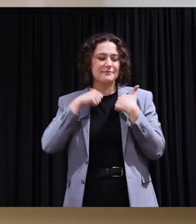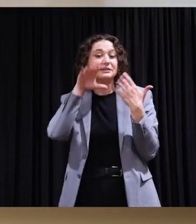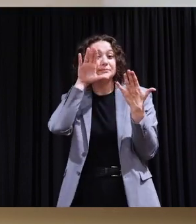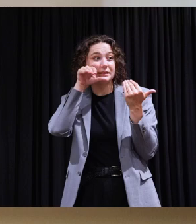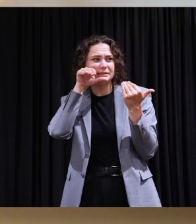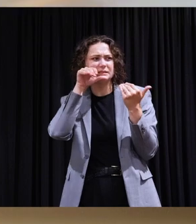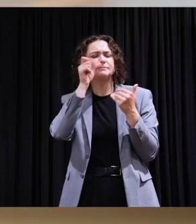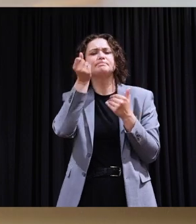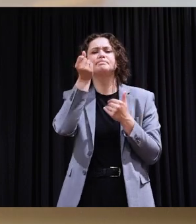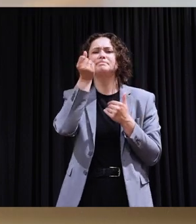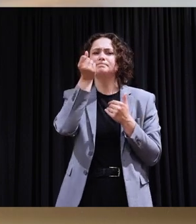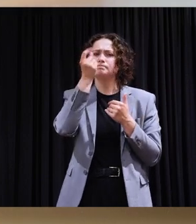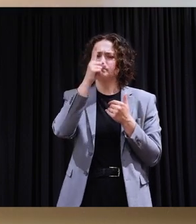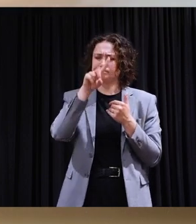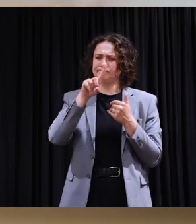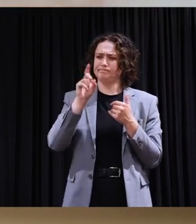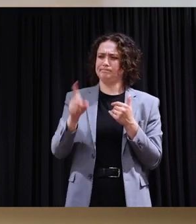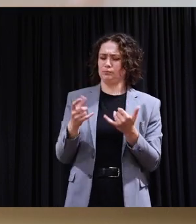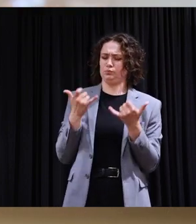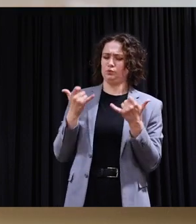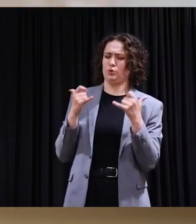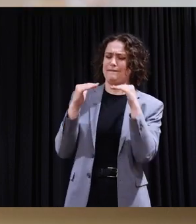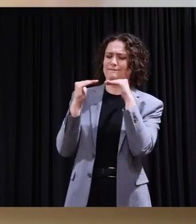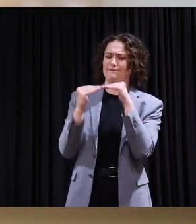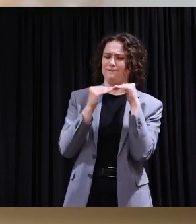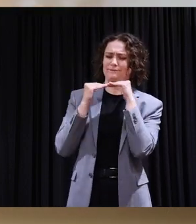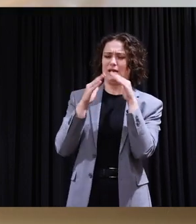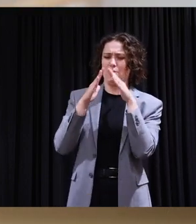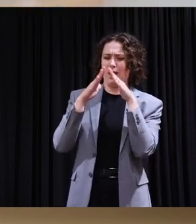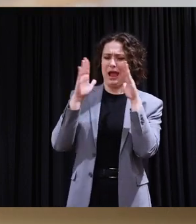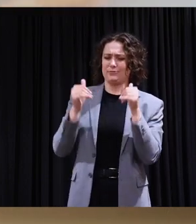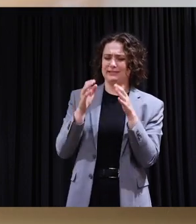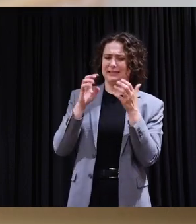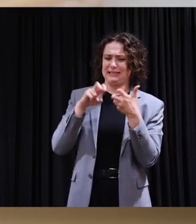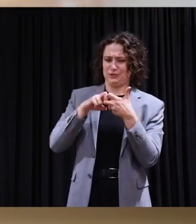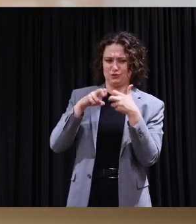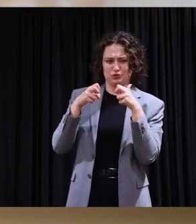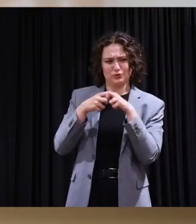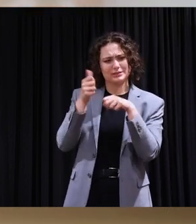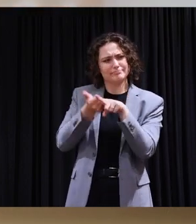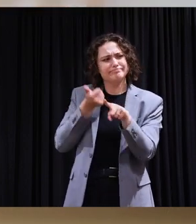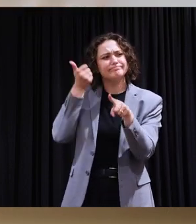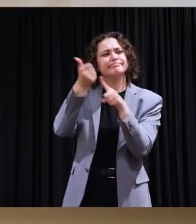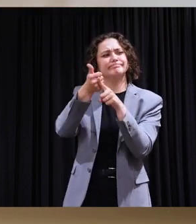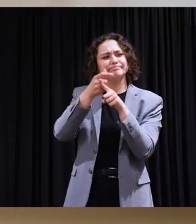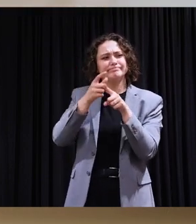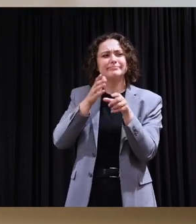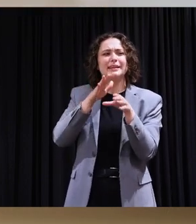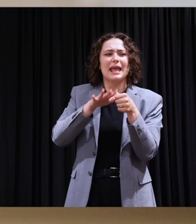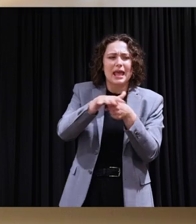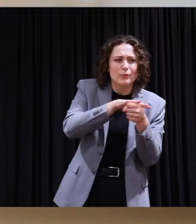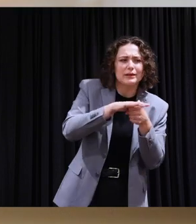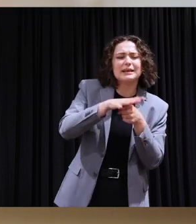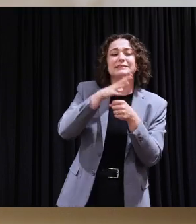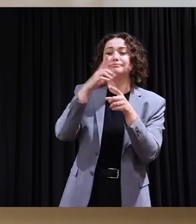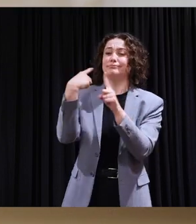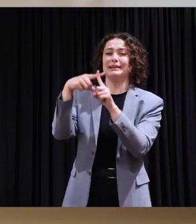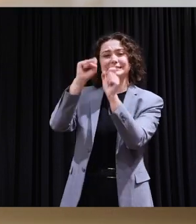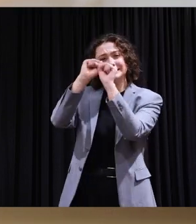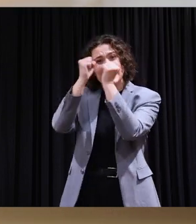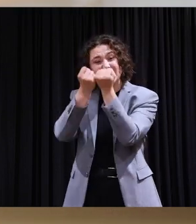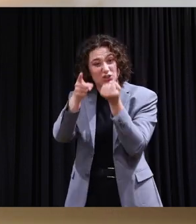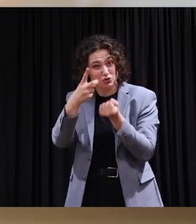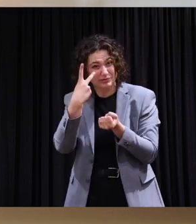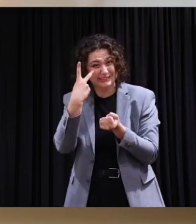current fair housing issues that are impacting other areas in society? And do you still see a systemic or